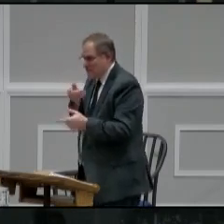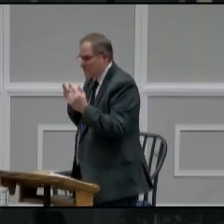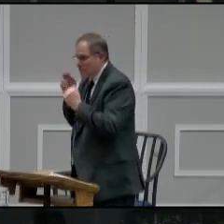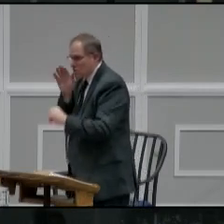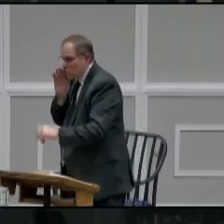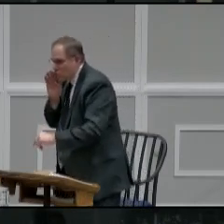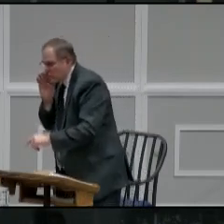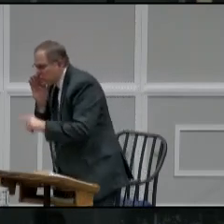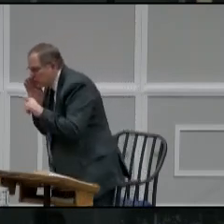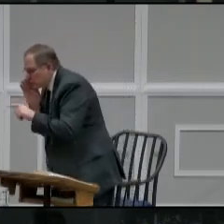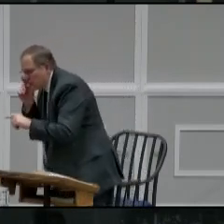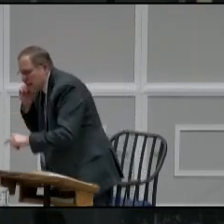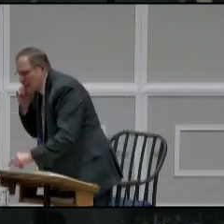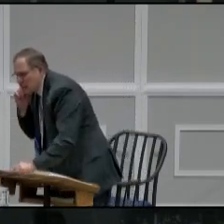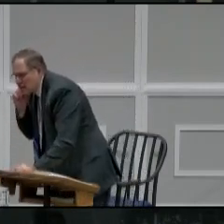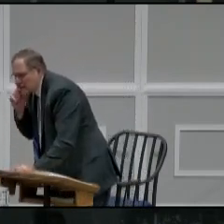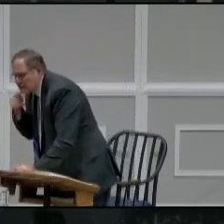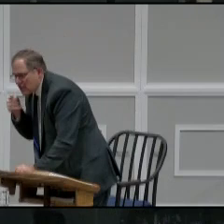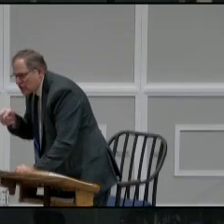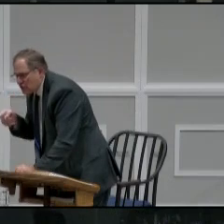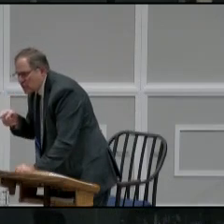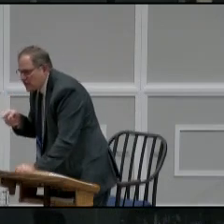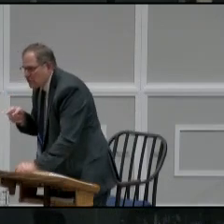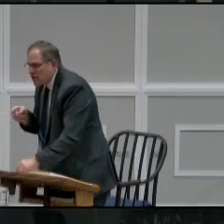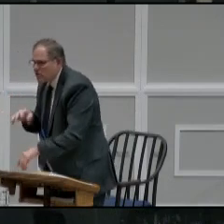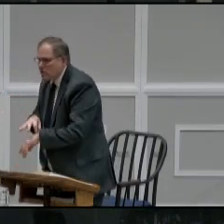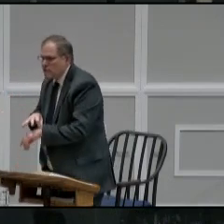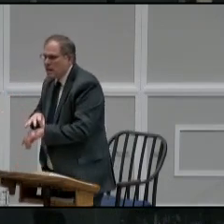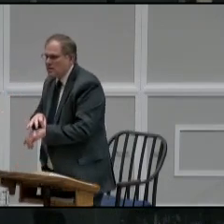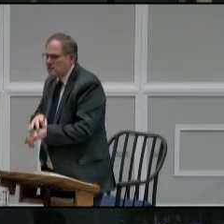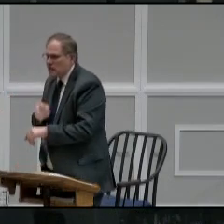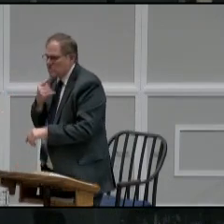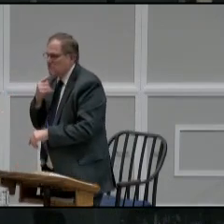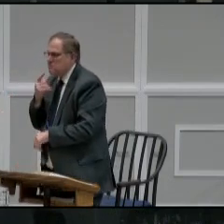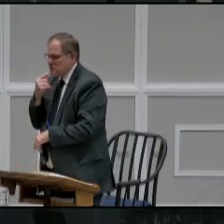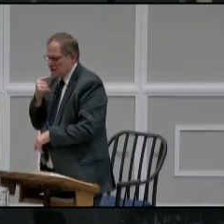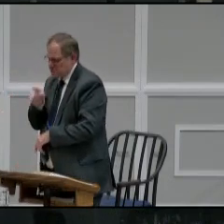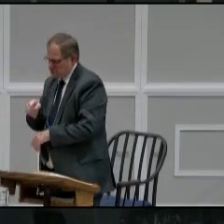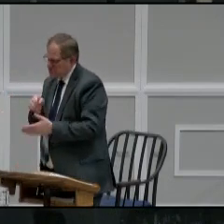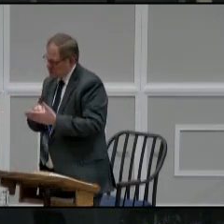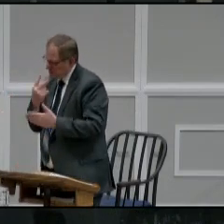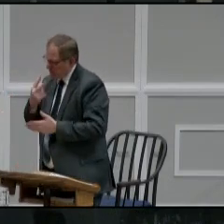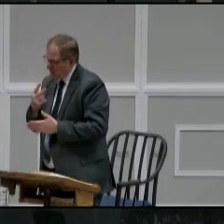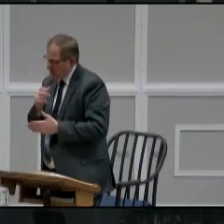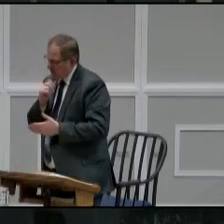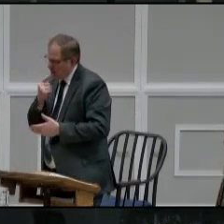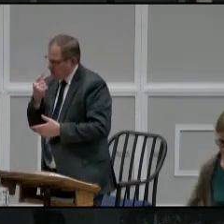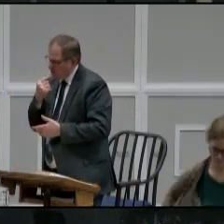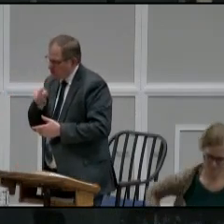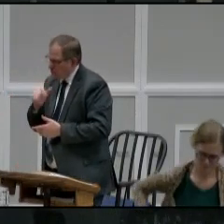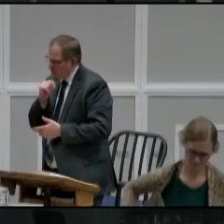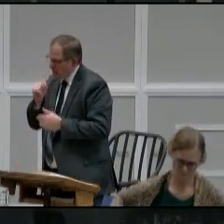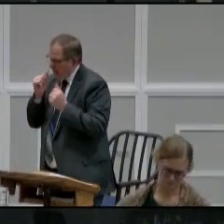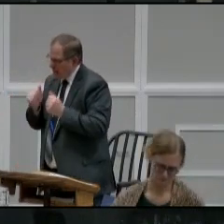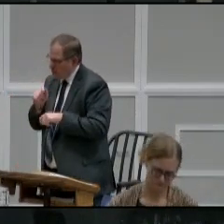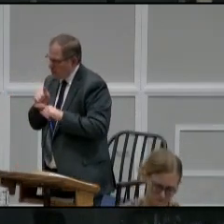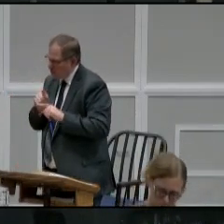own flesh is going to come rearing its ugly head and saying, huh, see, I told you you couldn't trust him. Yeah, I told you he wasn't reliable.